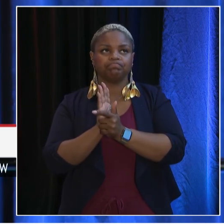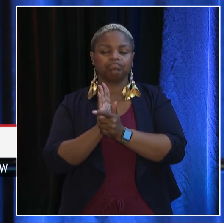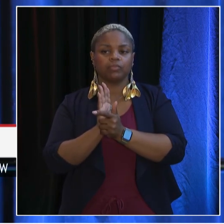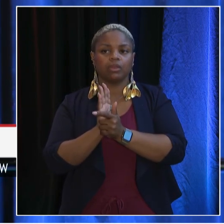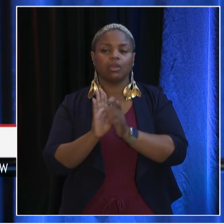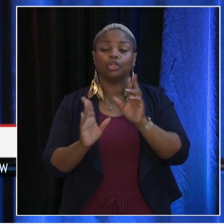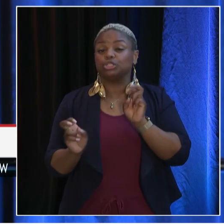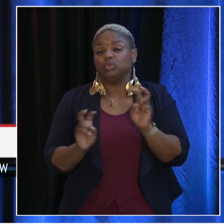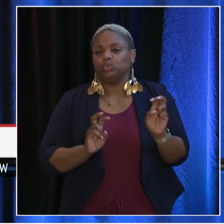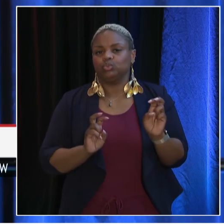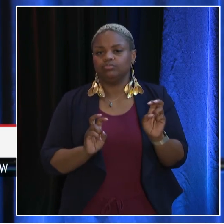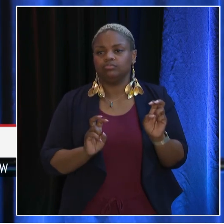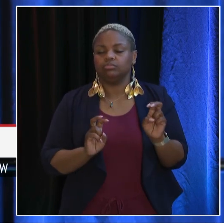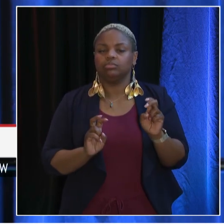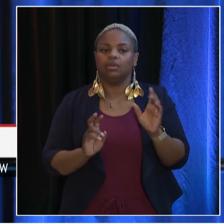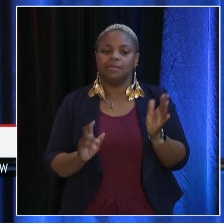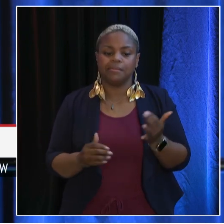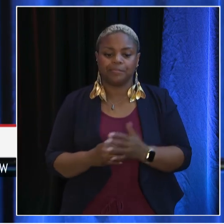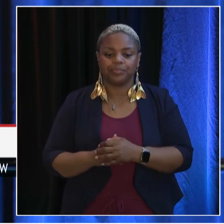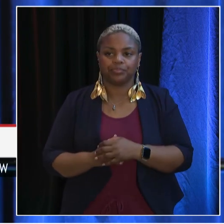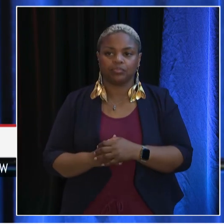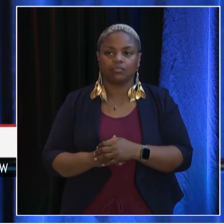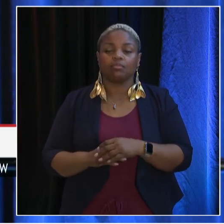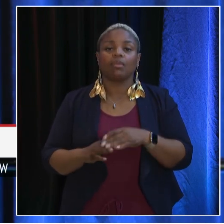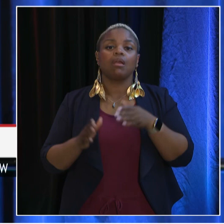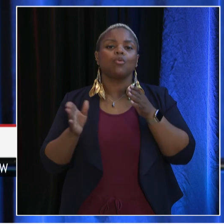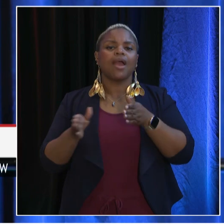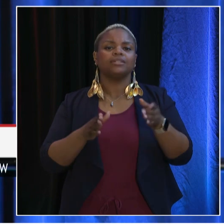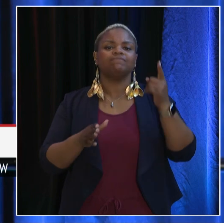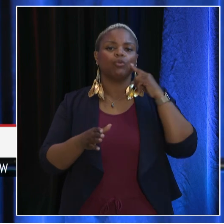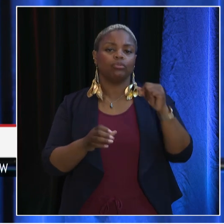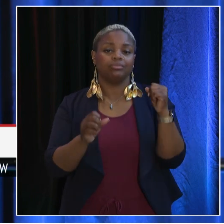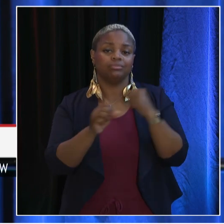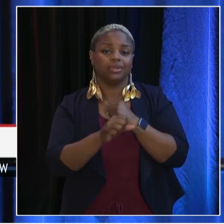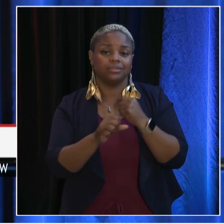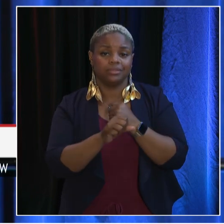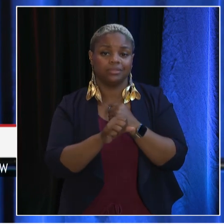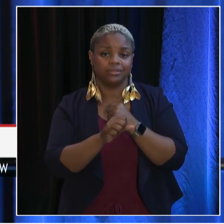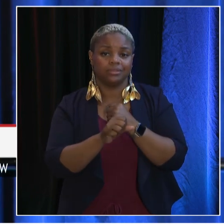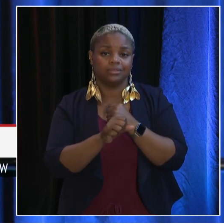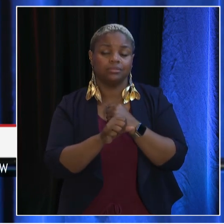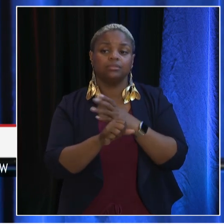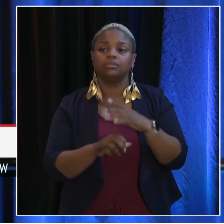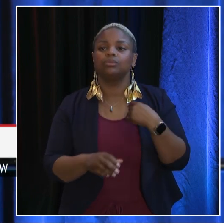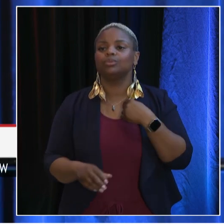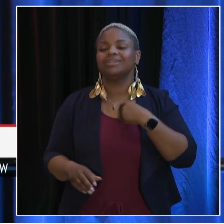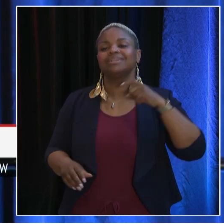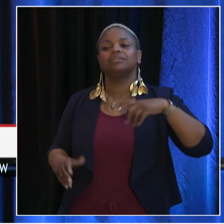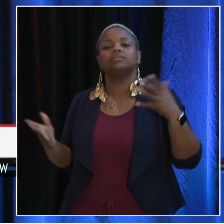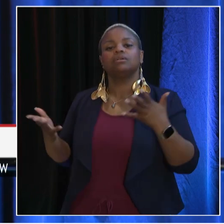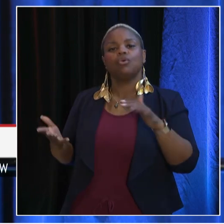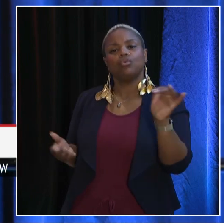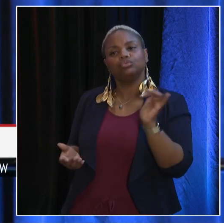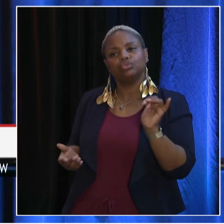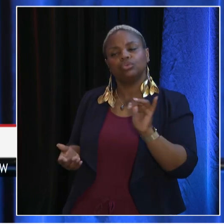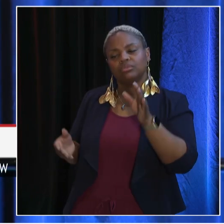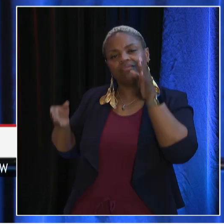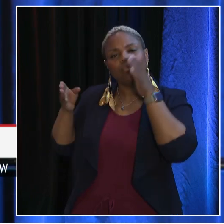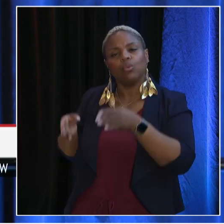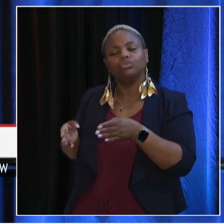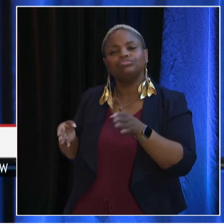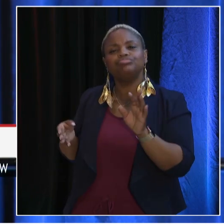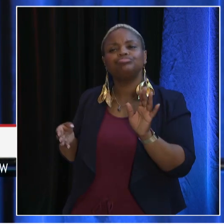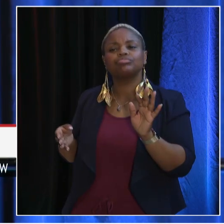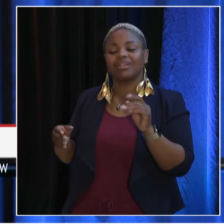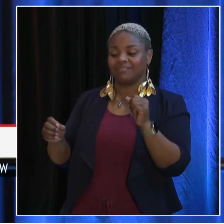issues and legal ways to fight. We have to be looking at making sure that we are